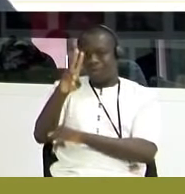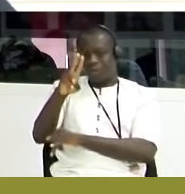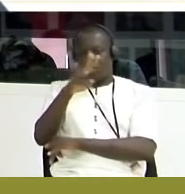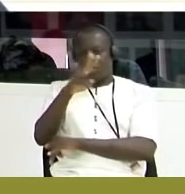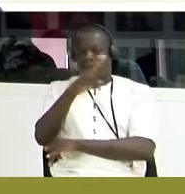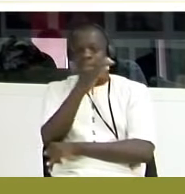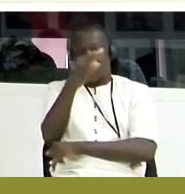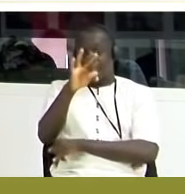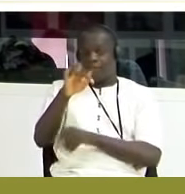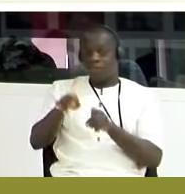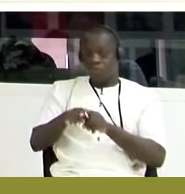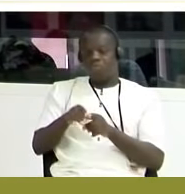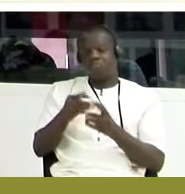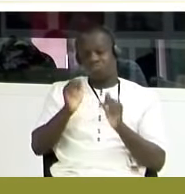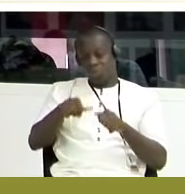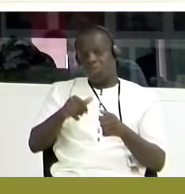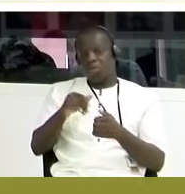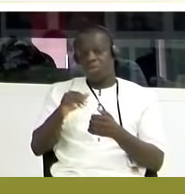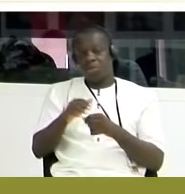me, can I refer to